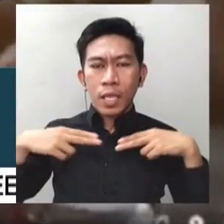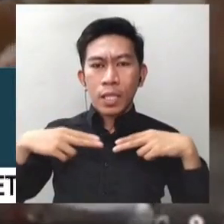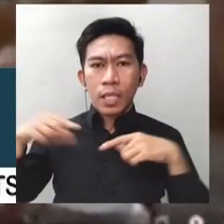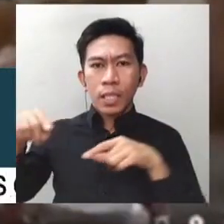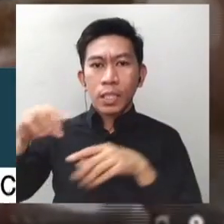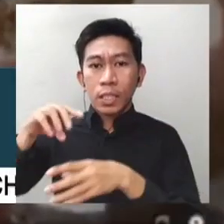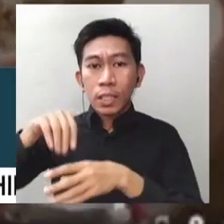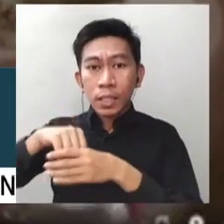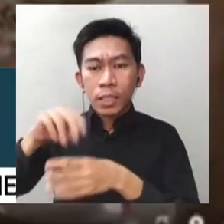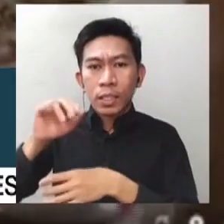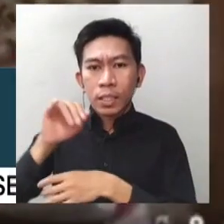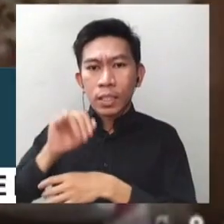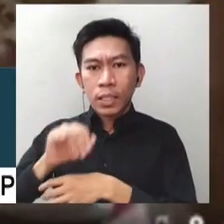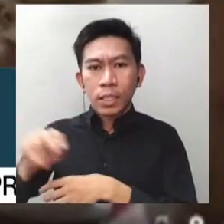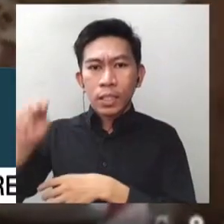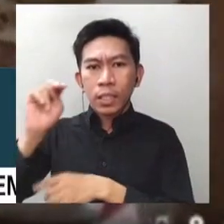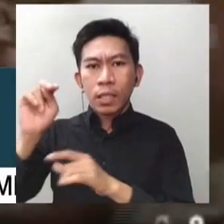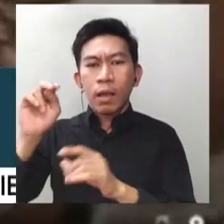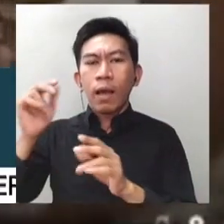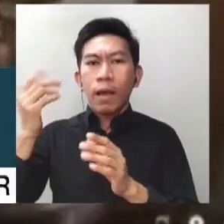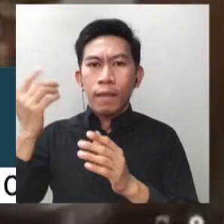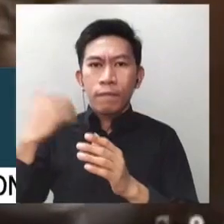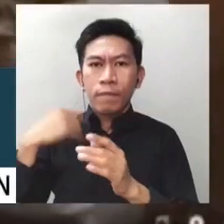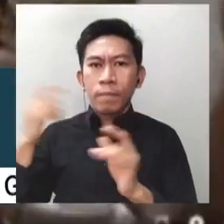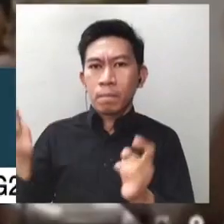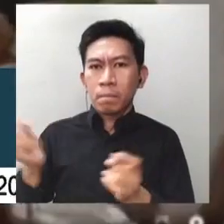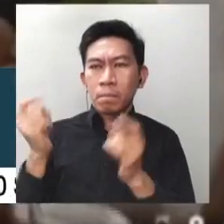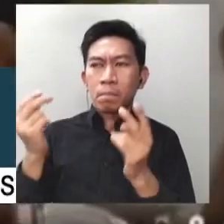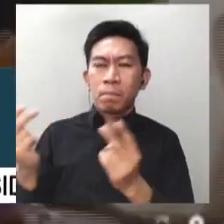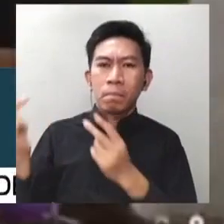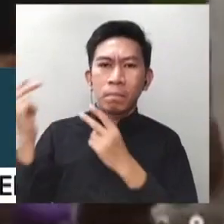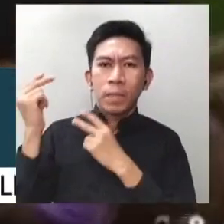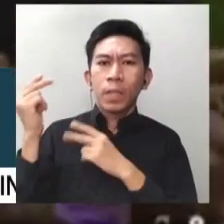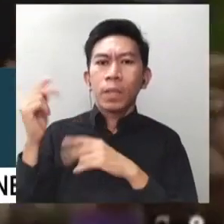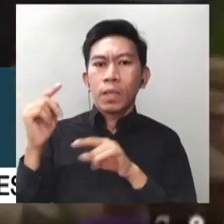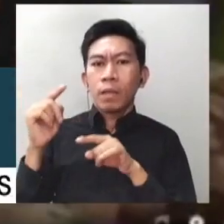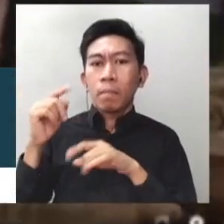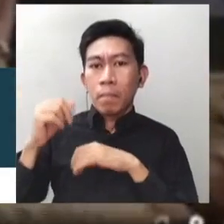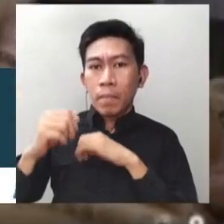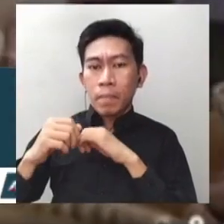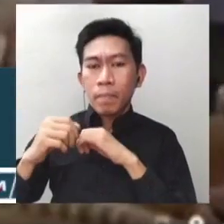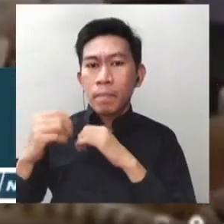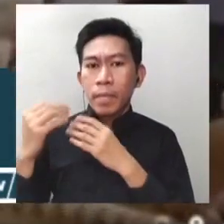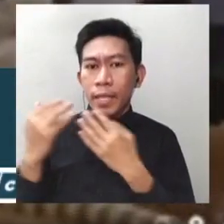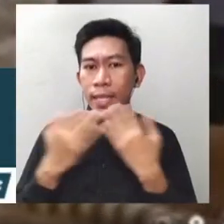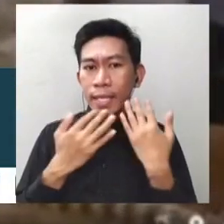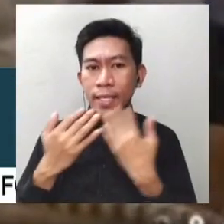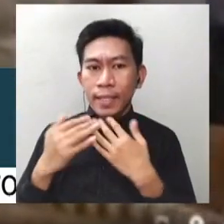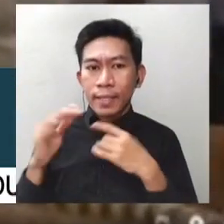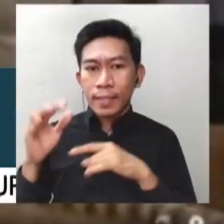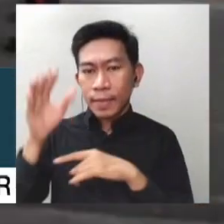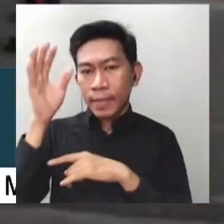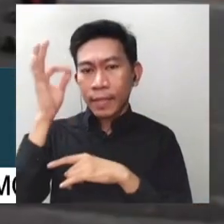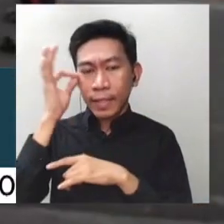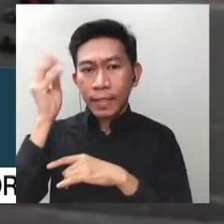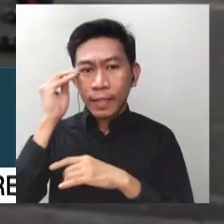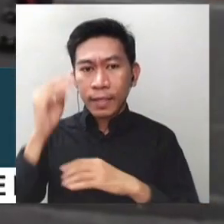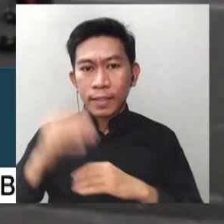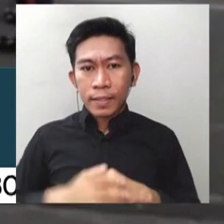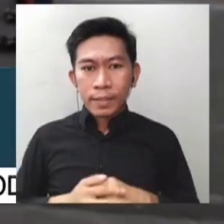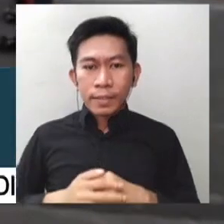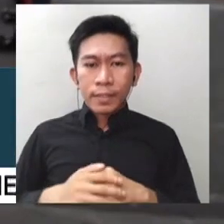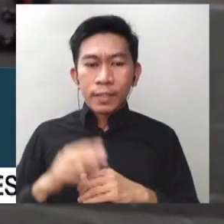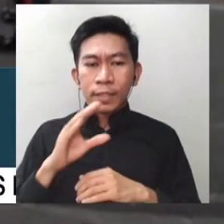106th birth anniversary of Ferdinand Marcos Sr. The president also led the launch of the Rice Paddy Art by the Mariano Marcos State